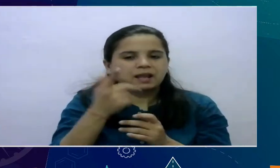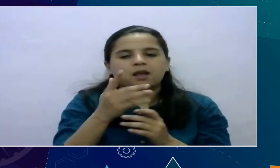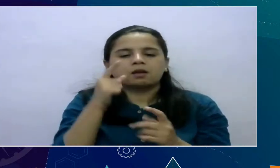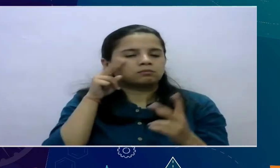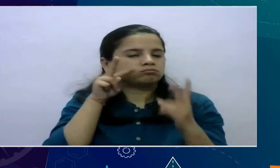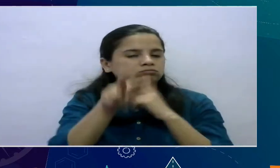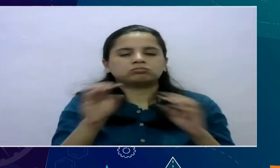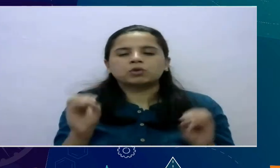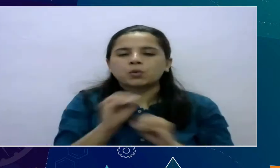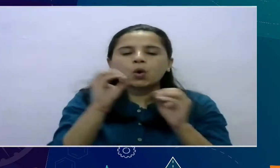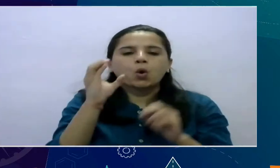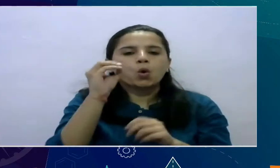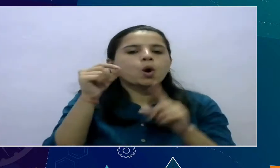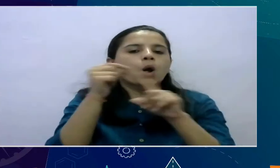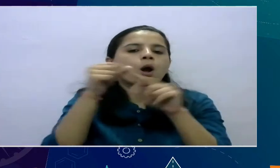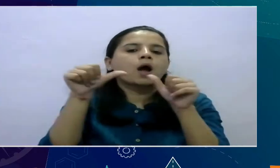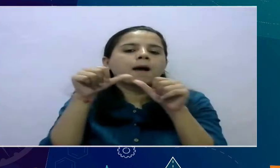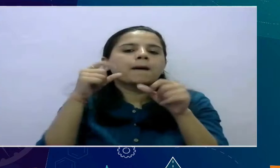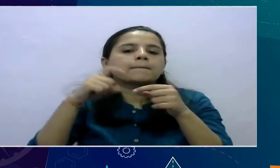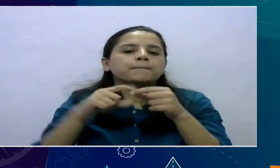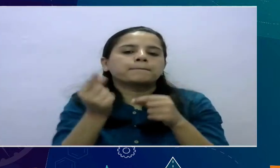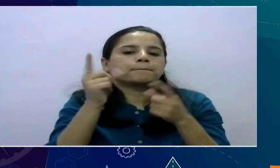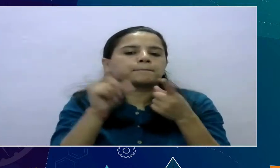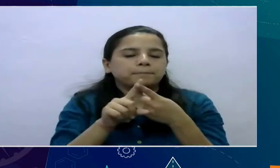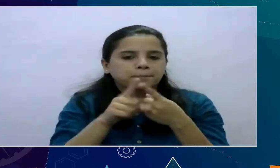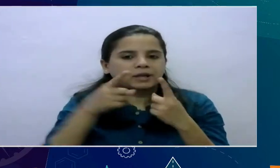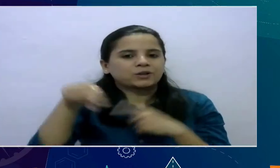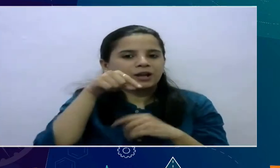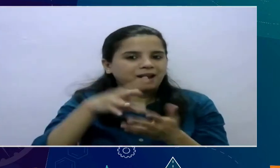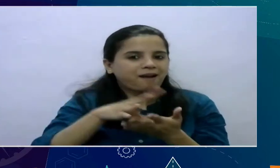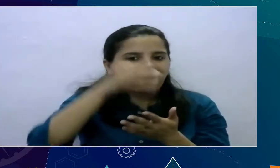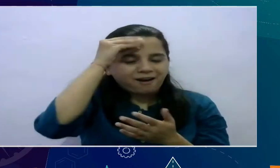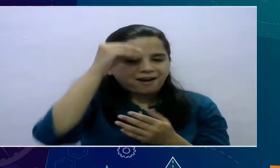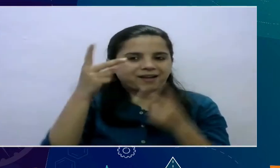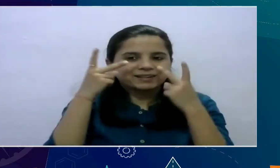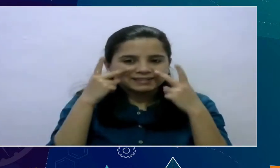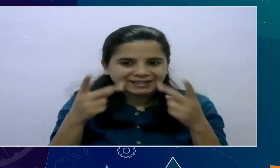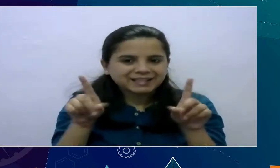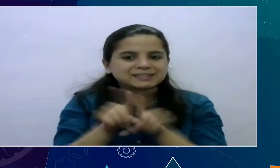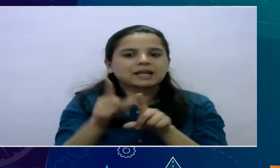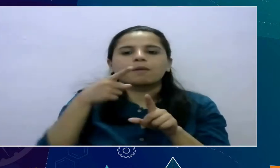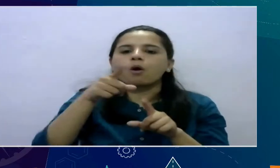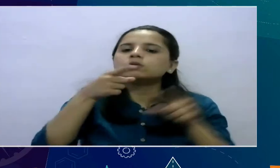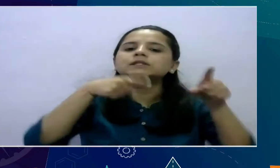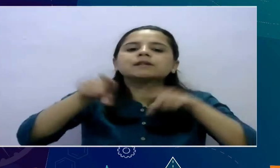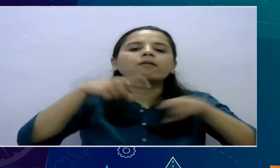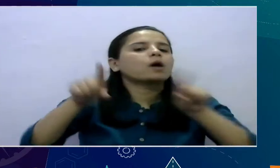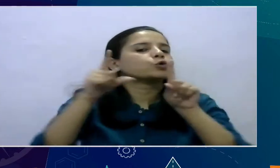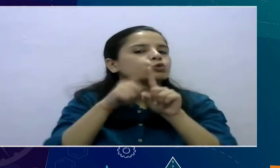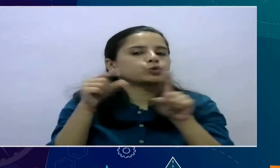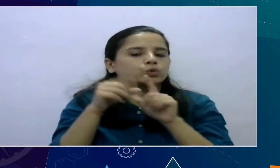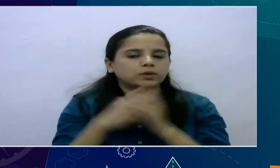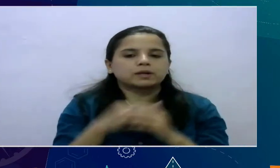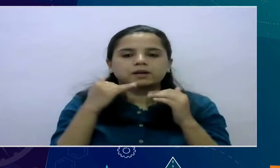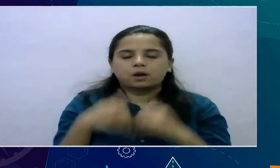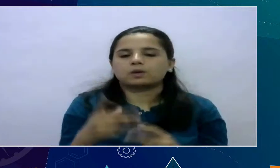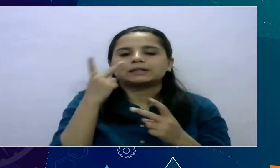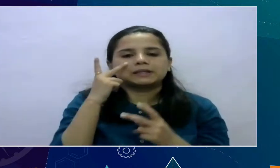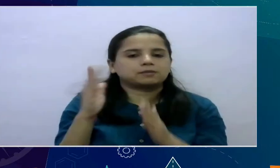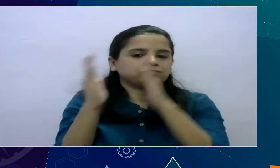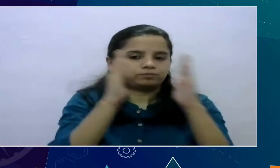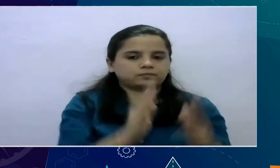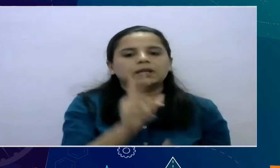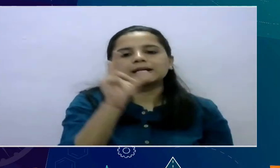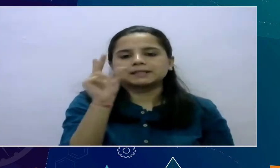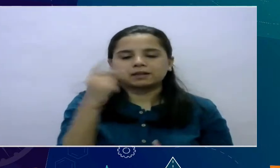one property. So you are learning by seeing as well as you are performing it with. All right. Let's go to the second part of it.